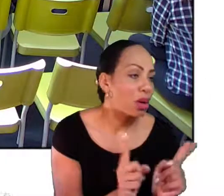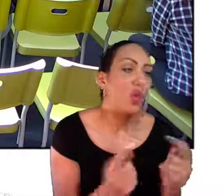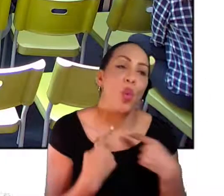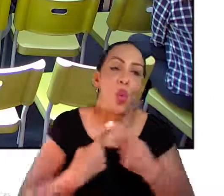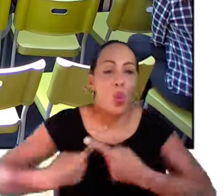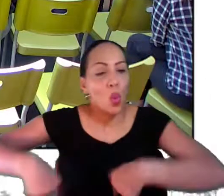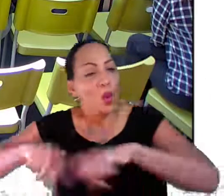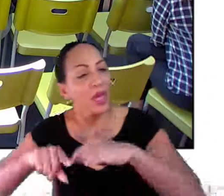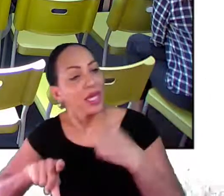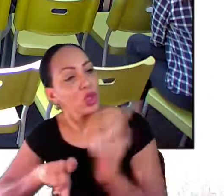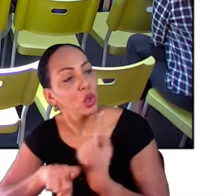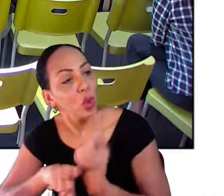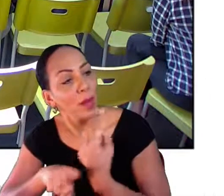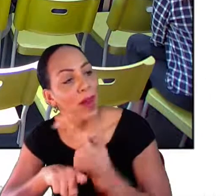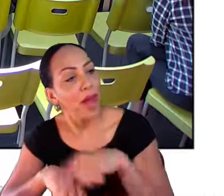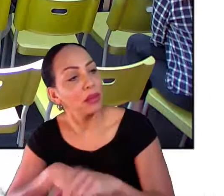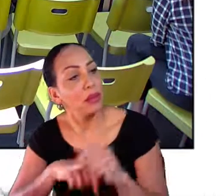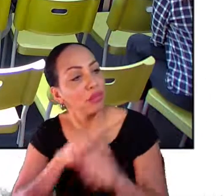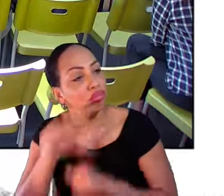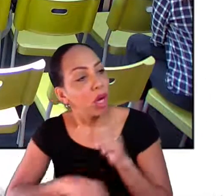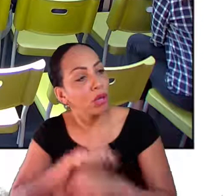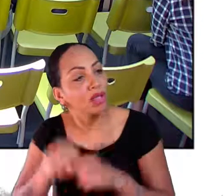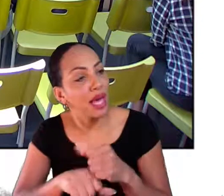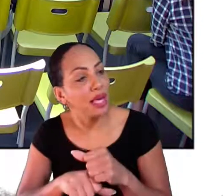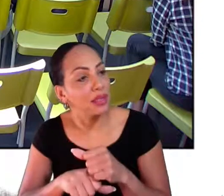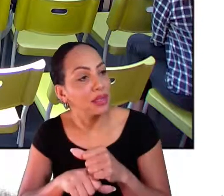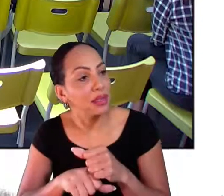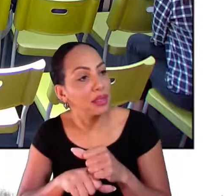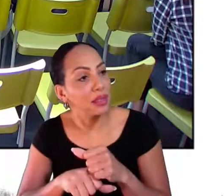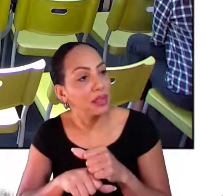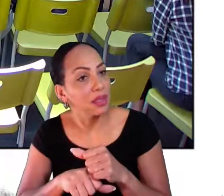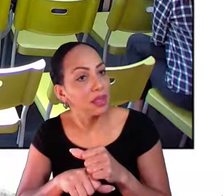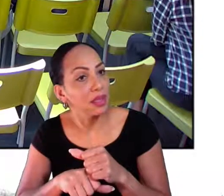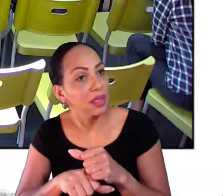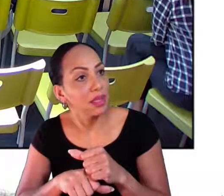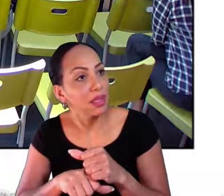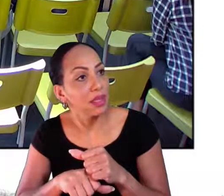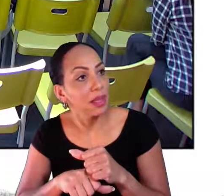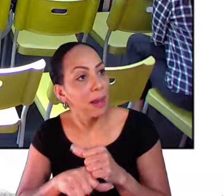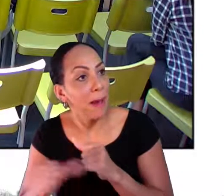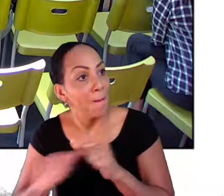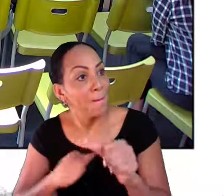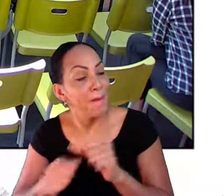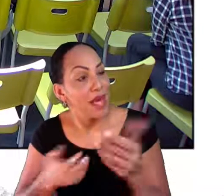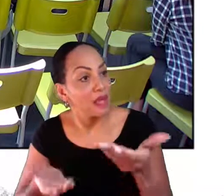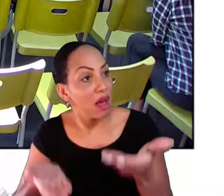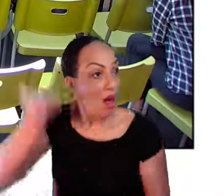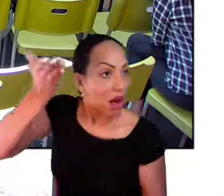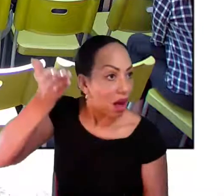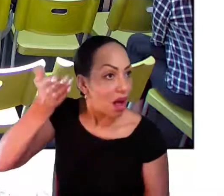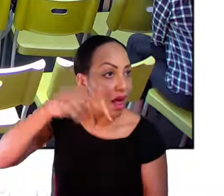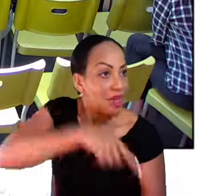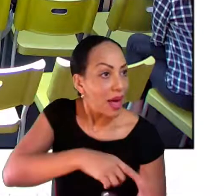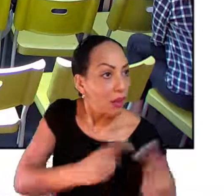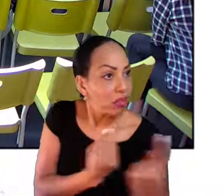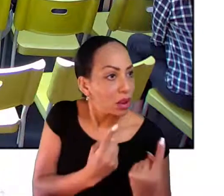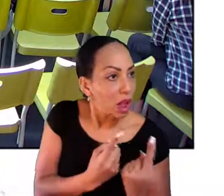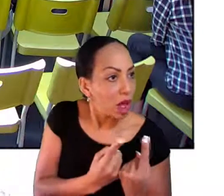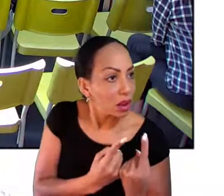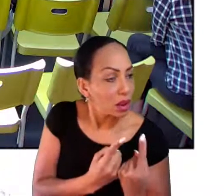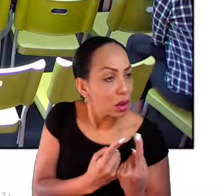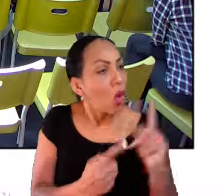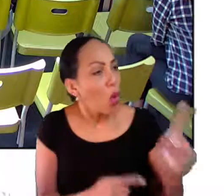process over product. And actually, is the important thing here that people have developed a really amazing film, or is the